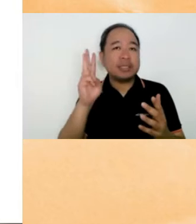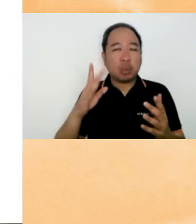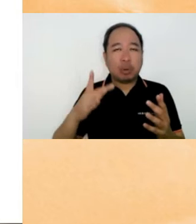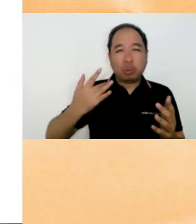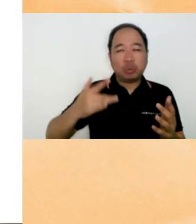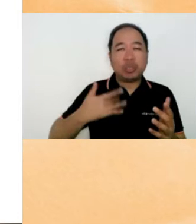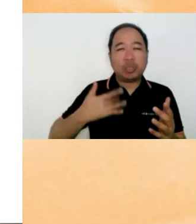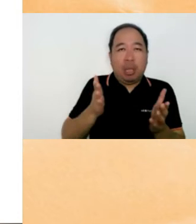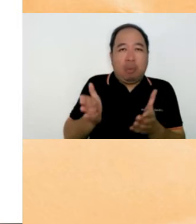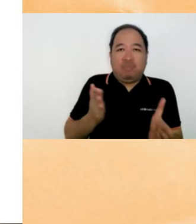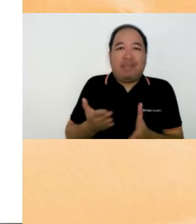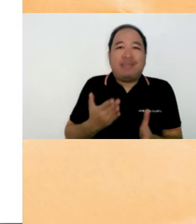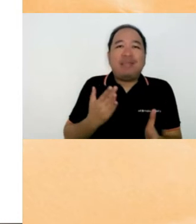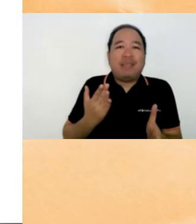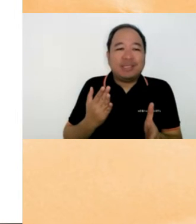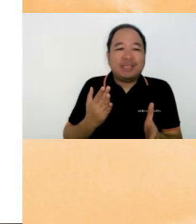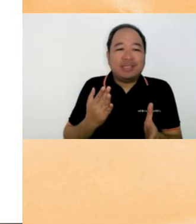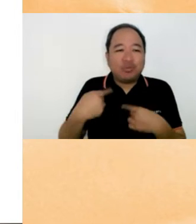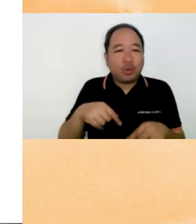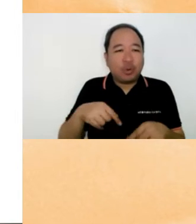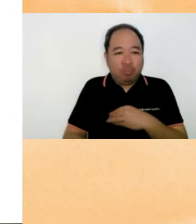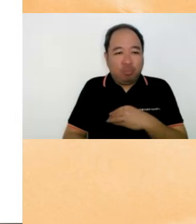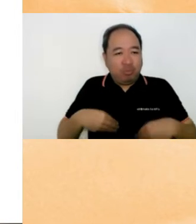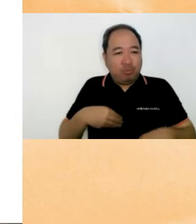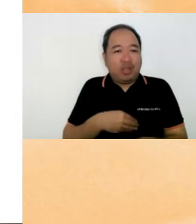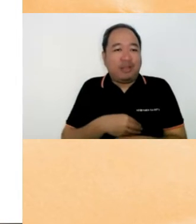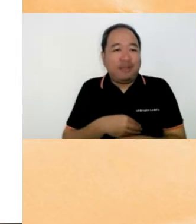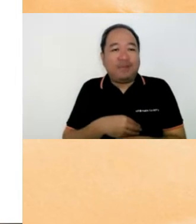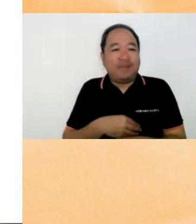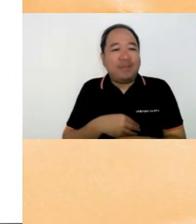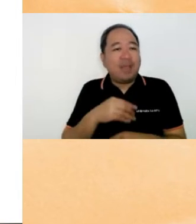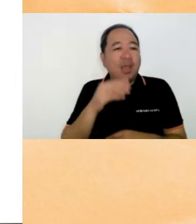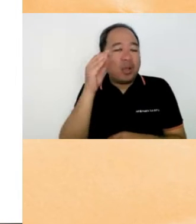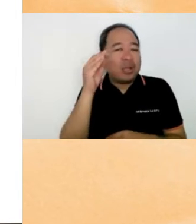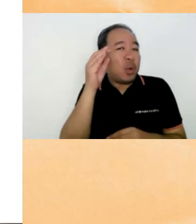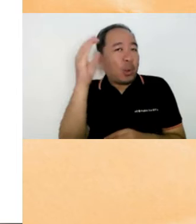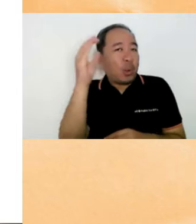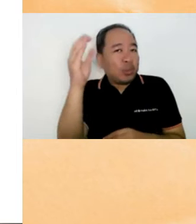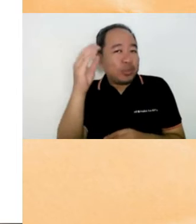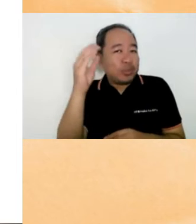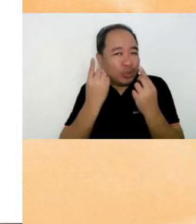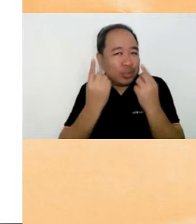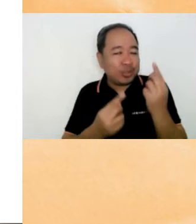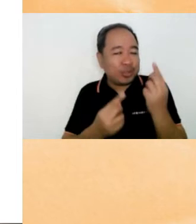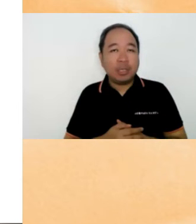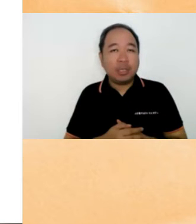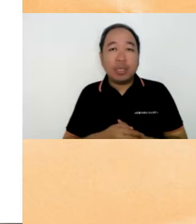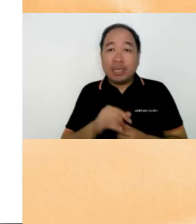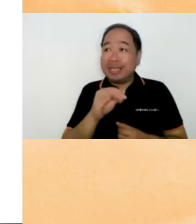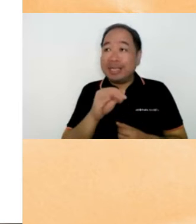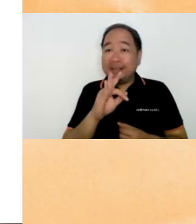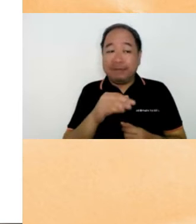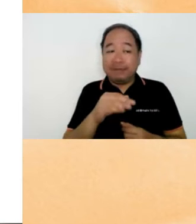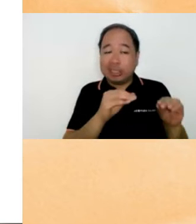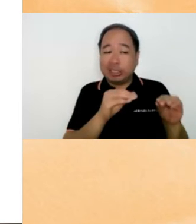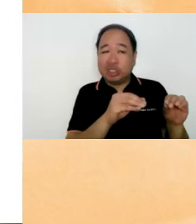myself. No? When we talk about the use of contraceptives for adolescents, no, because of our strong